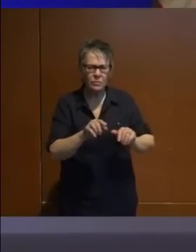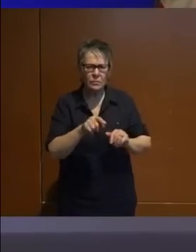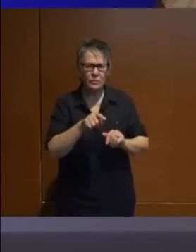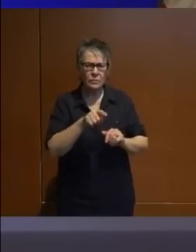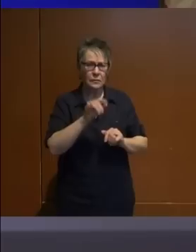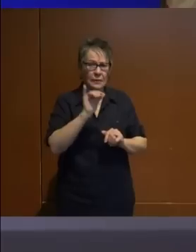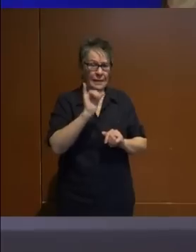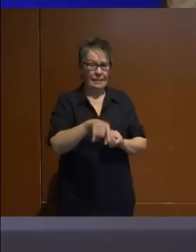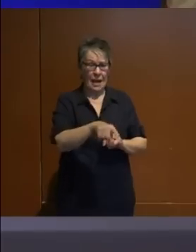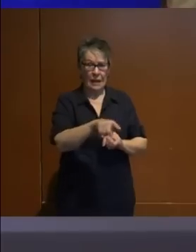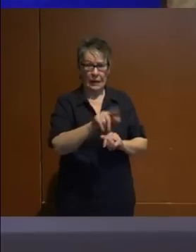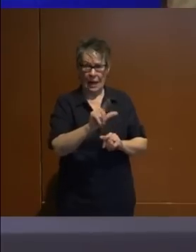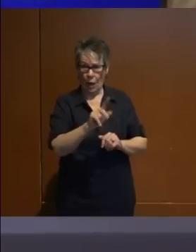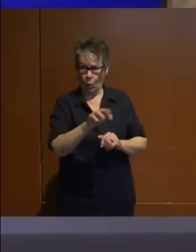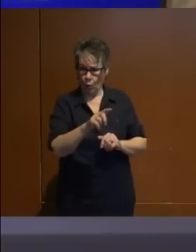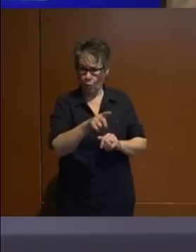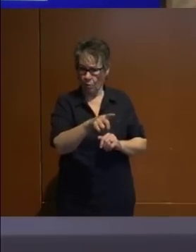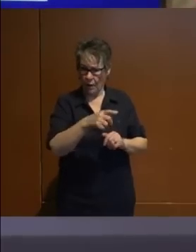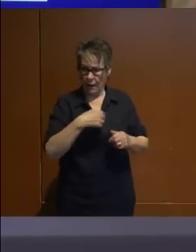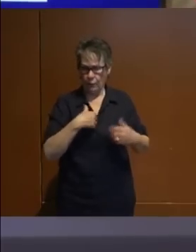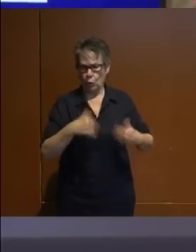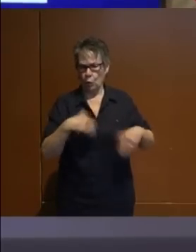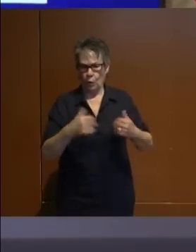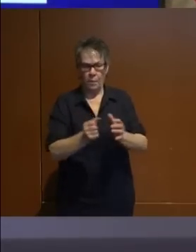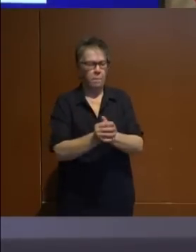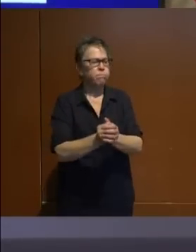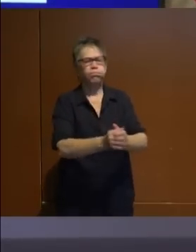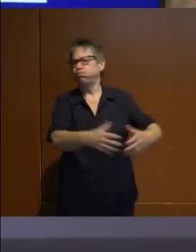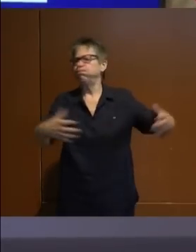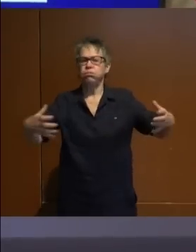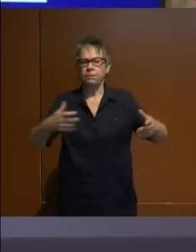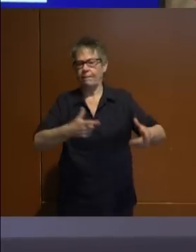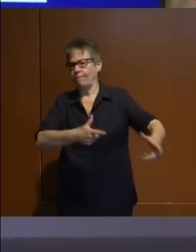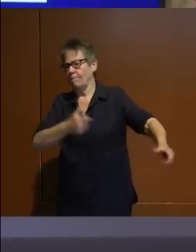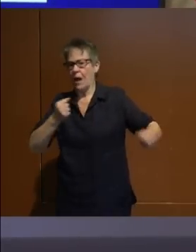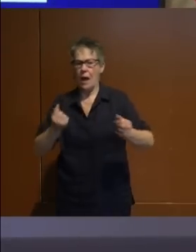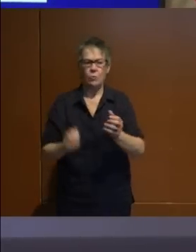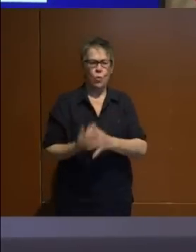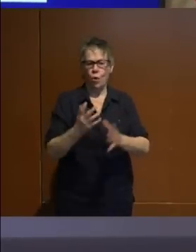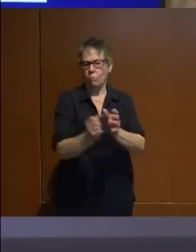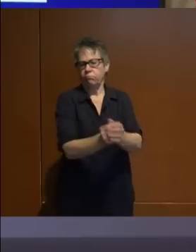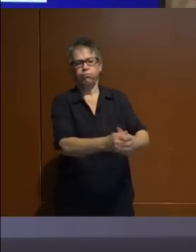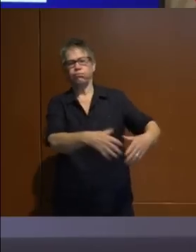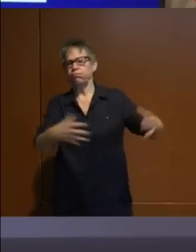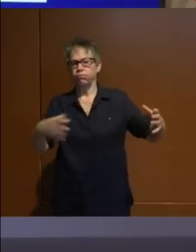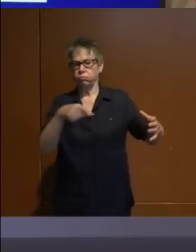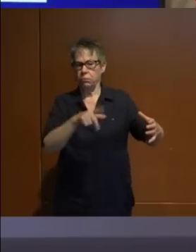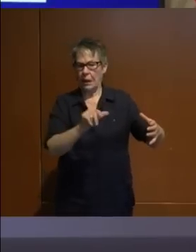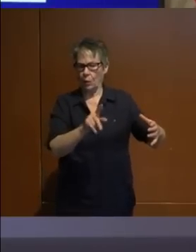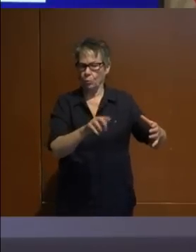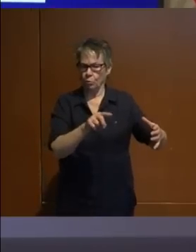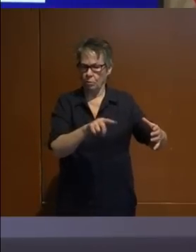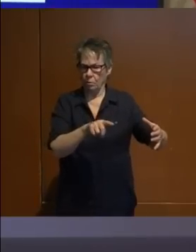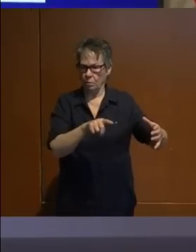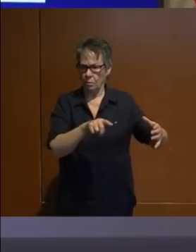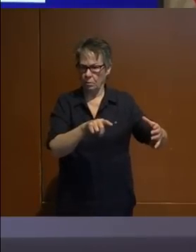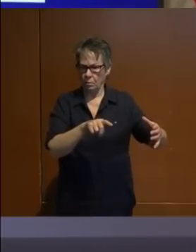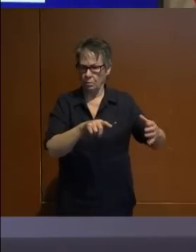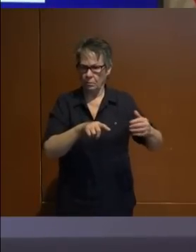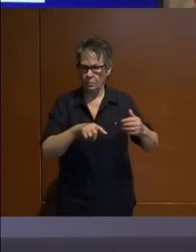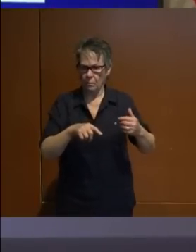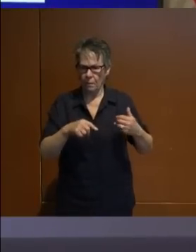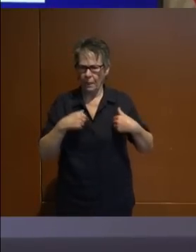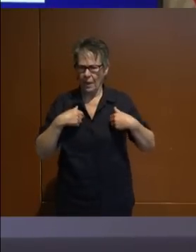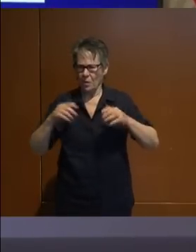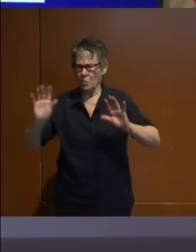is no time. No time is no time, but this certainly is no time to cross wires and start blaming people and blaming